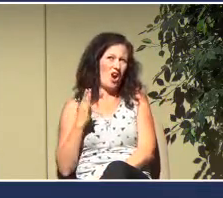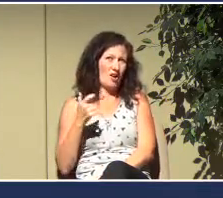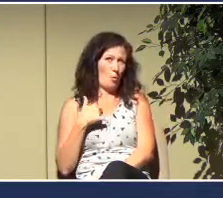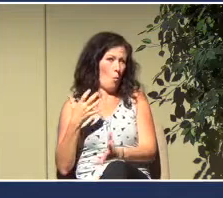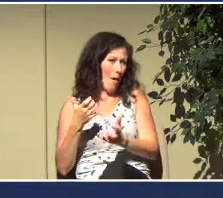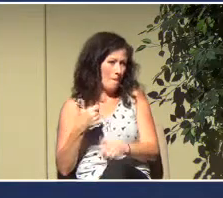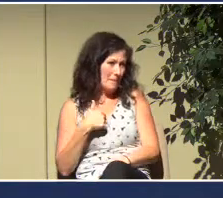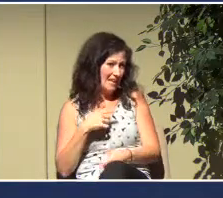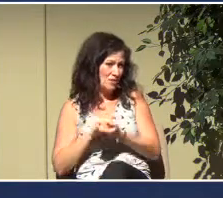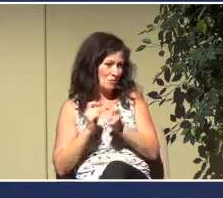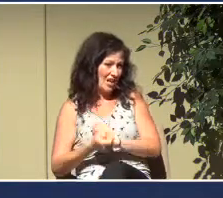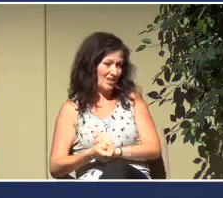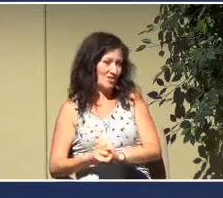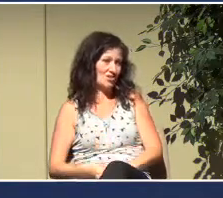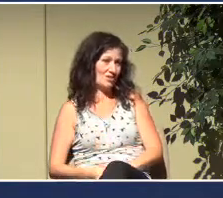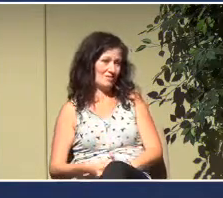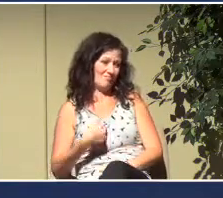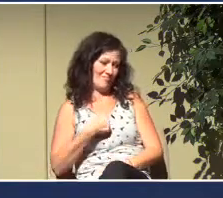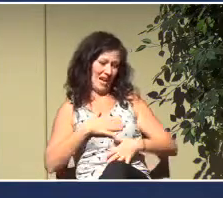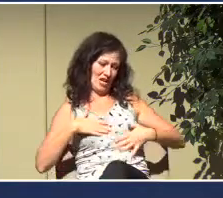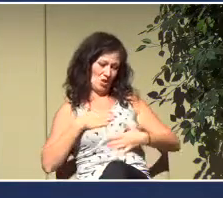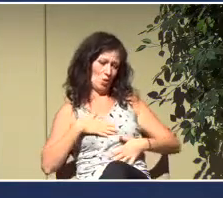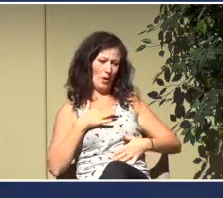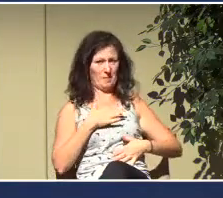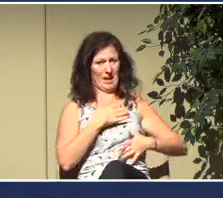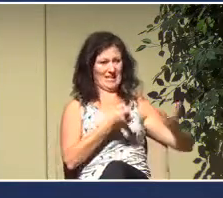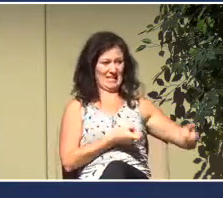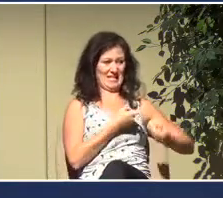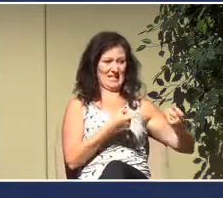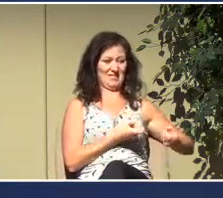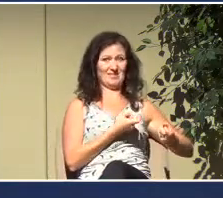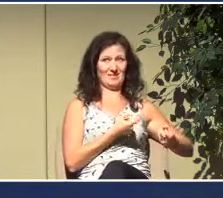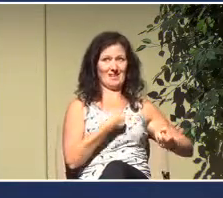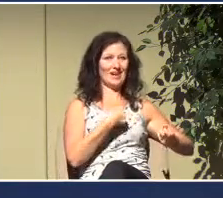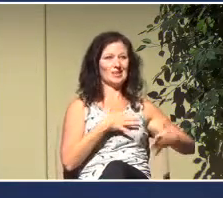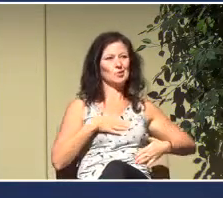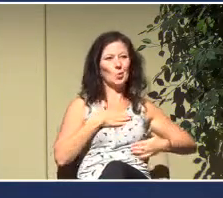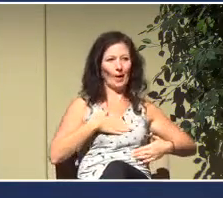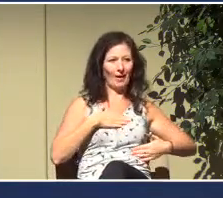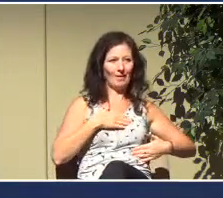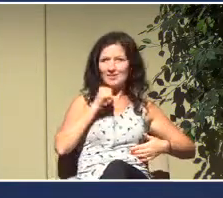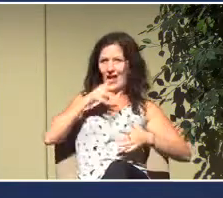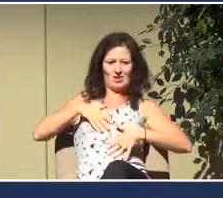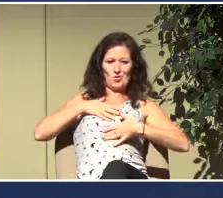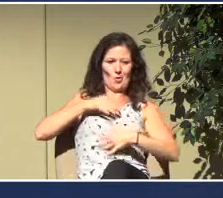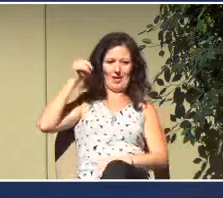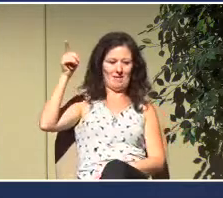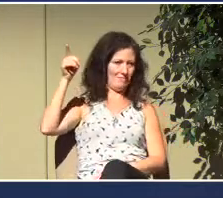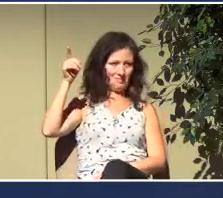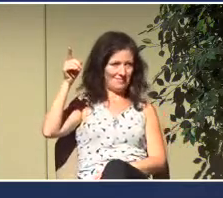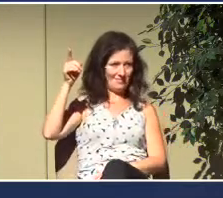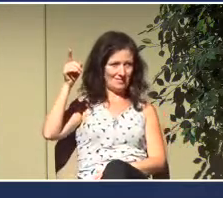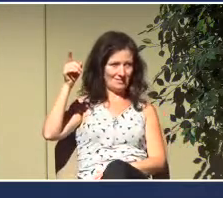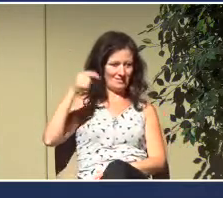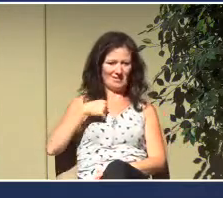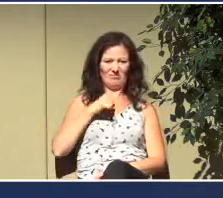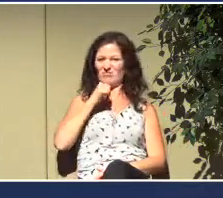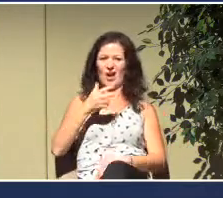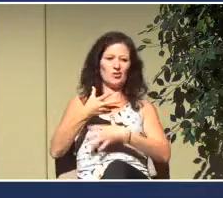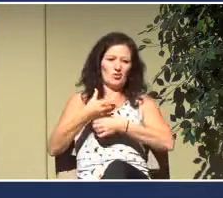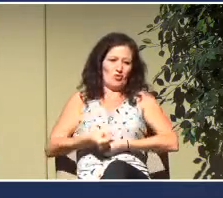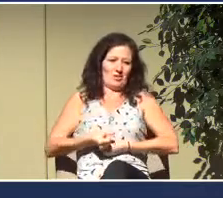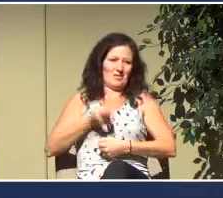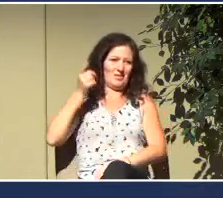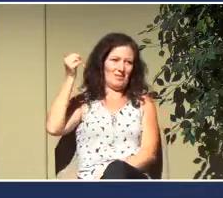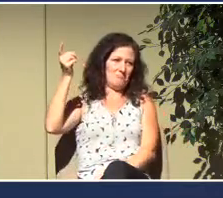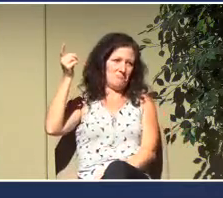turn from sin, because frankly, I enjoyed sin. I didn't enjoy him. I did not trust that God had